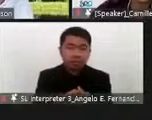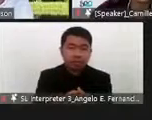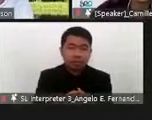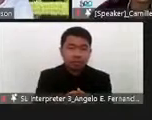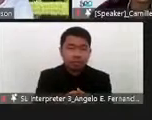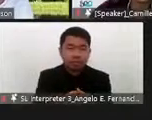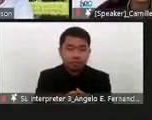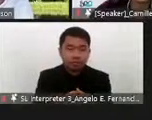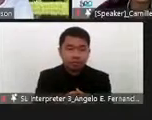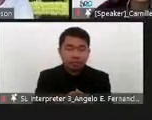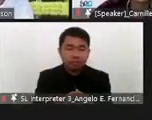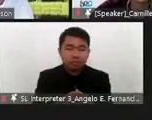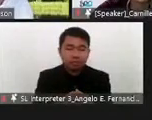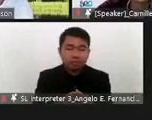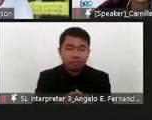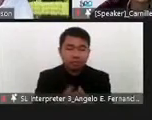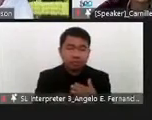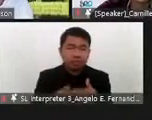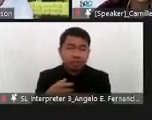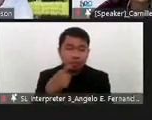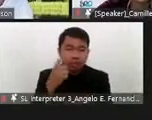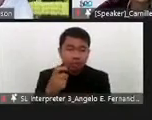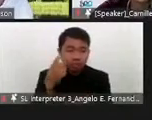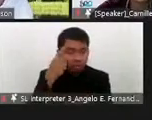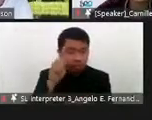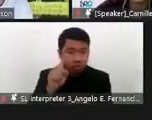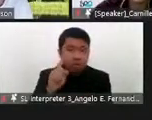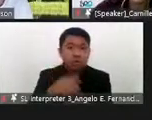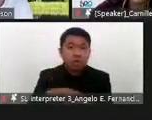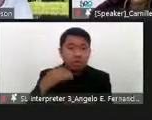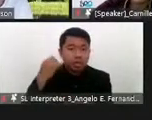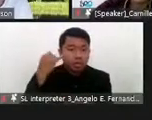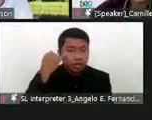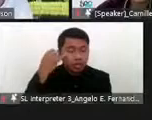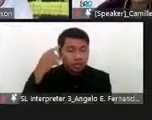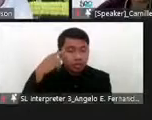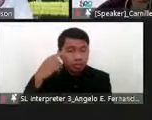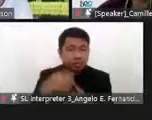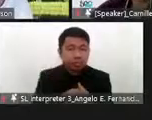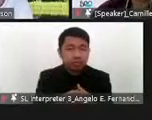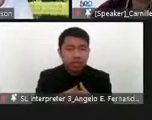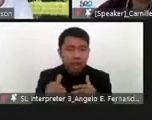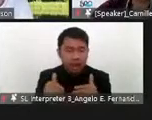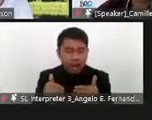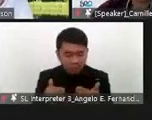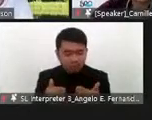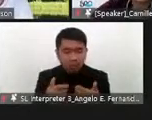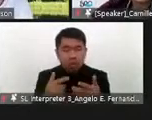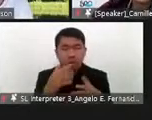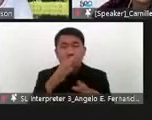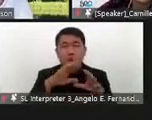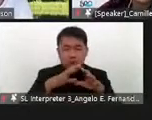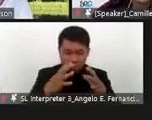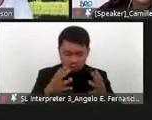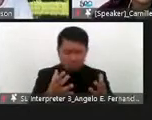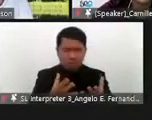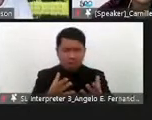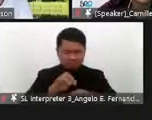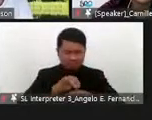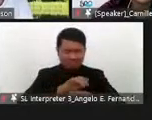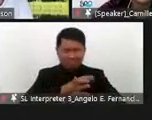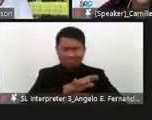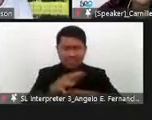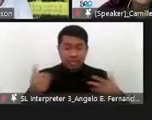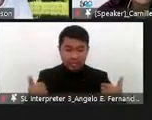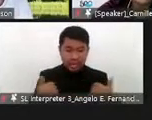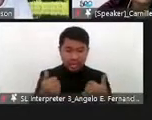Dr. John. How does, from Piven James Sarong, how does the global climatic changes influence the